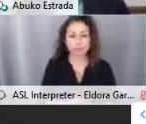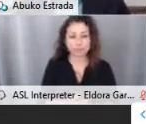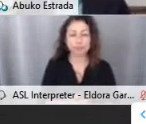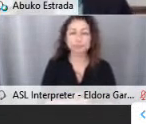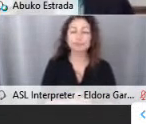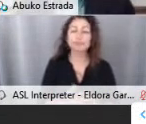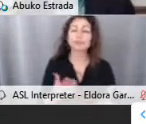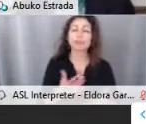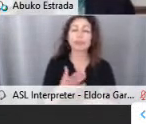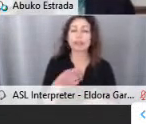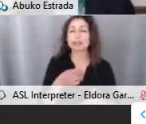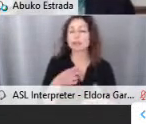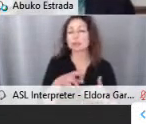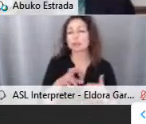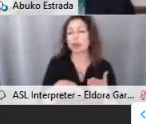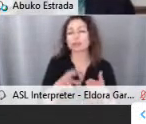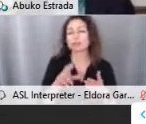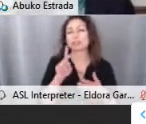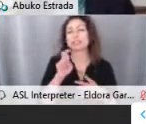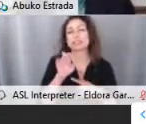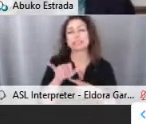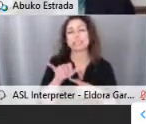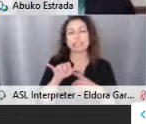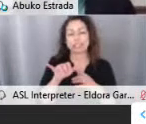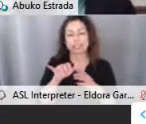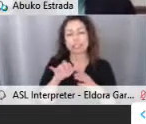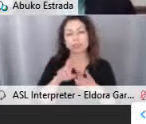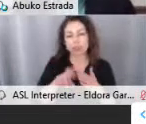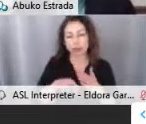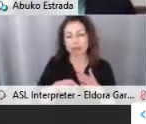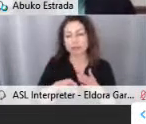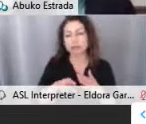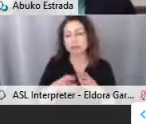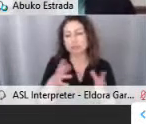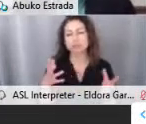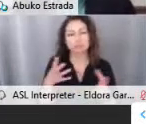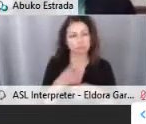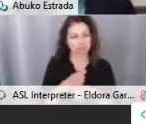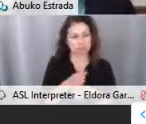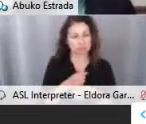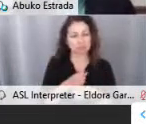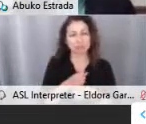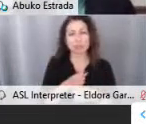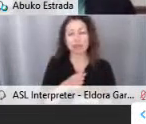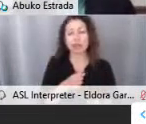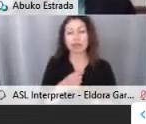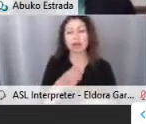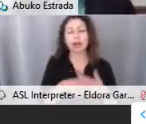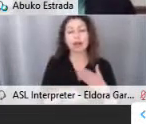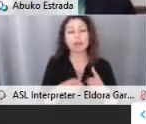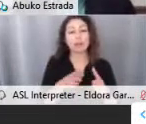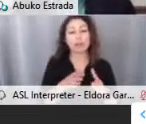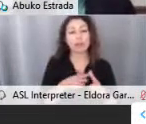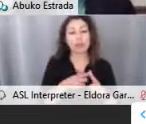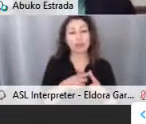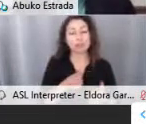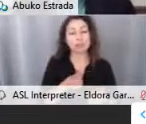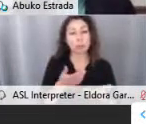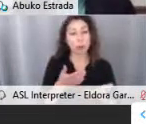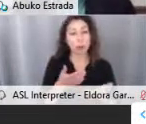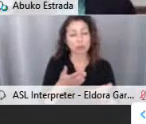So here are the results, the key results in a nutshell. Under the first